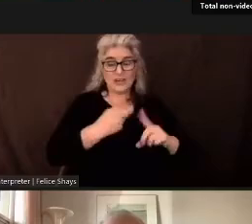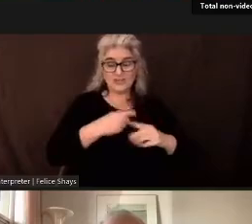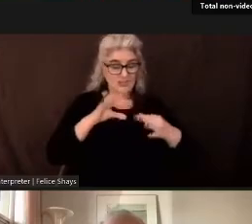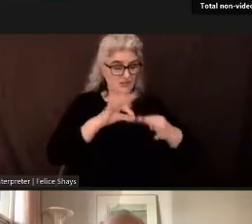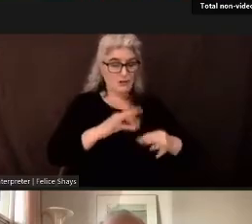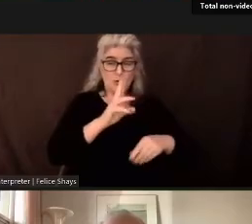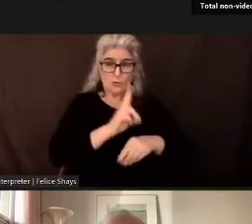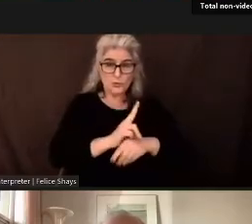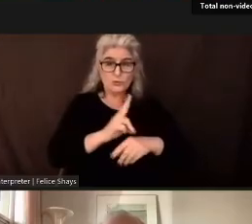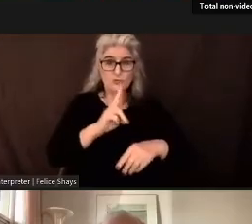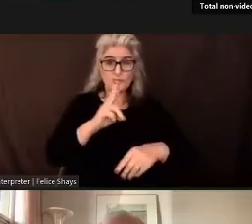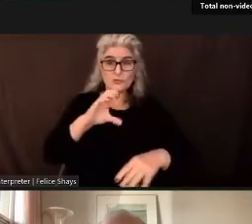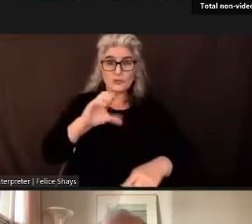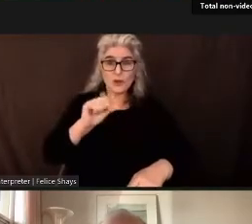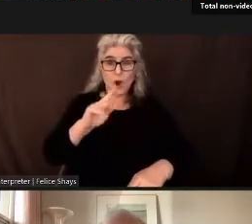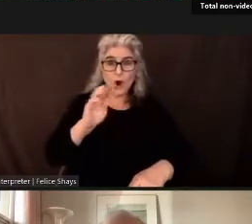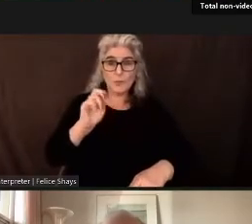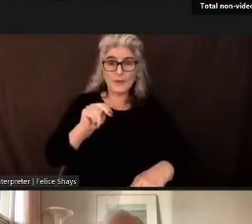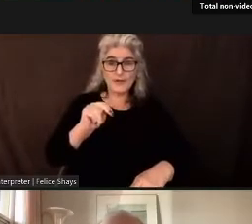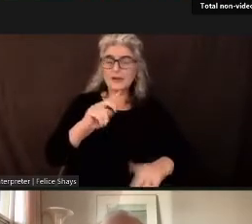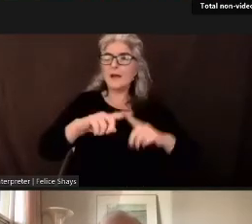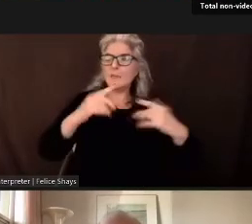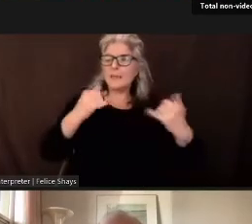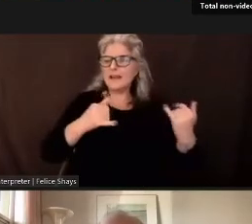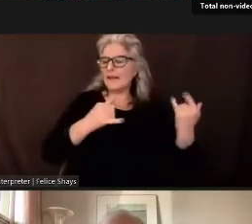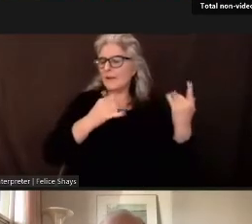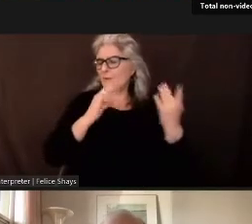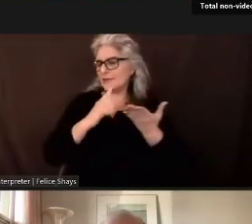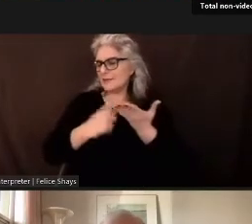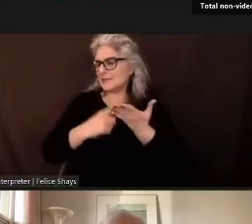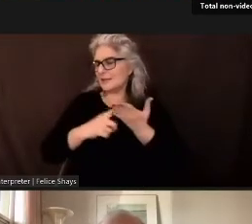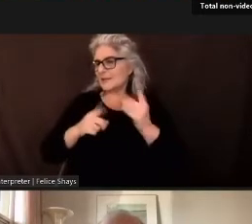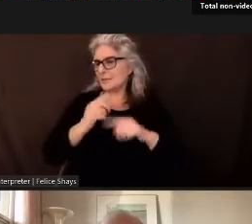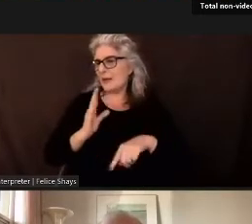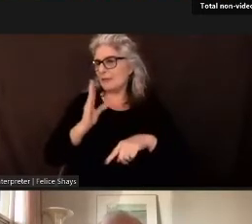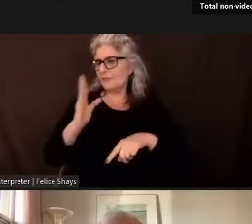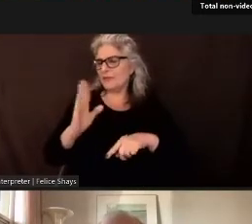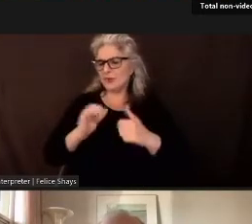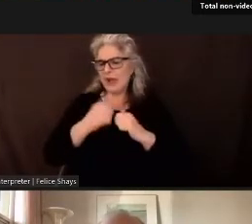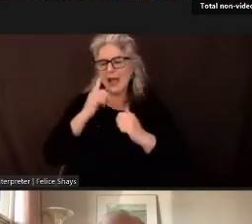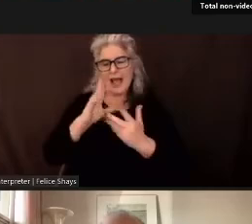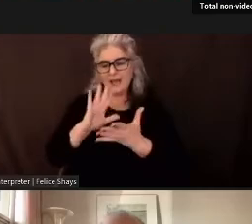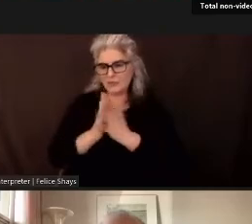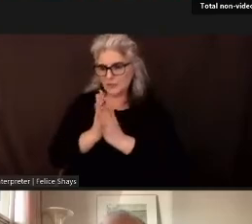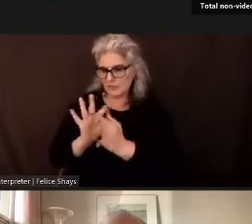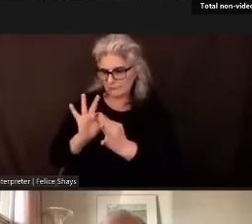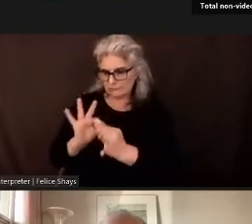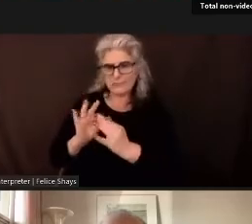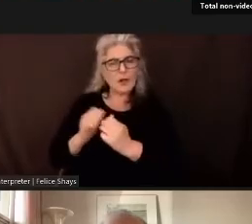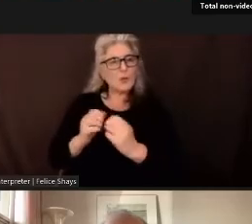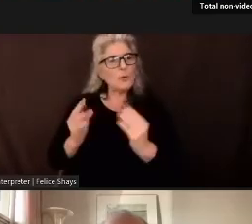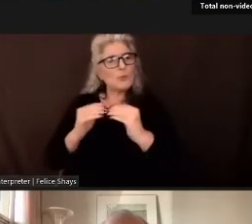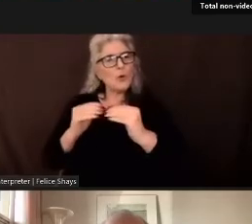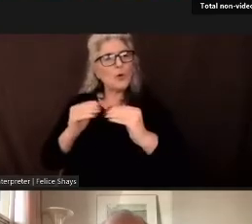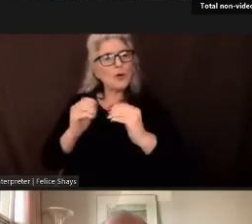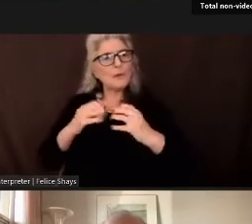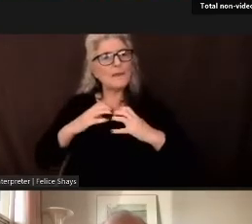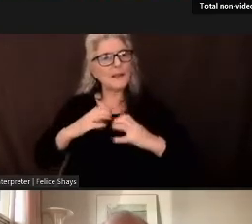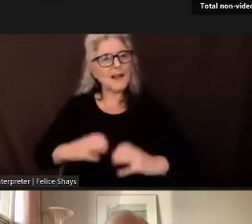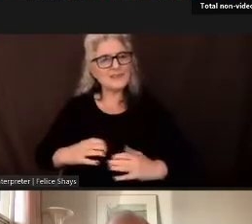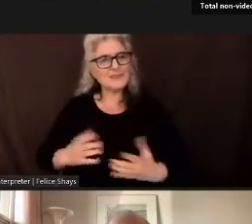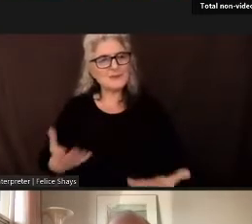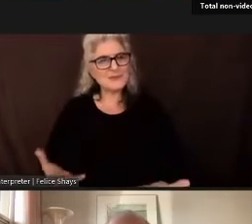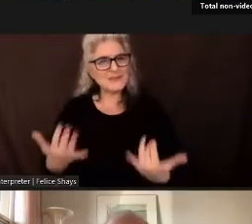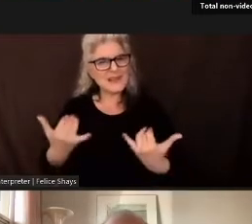to the customer. So what is the infrastructure? What is the topology? How do we interconnect things so that we